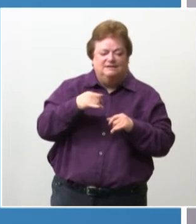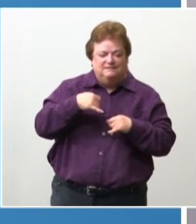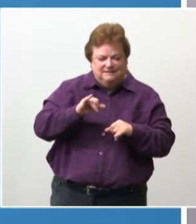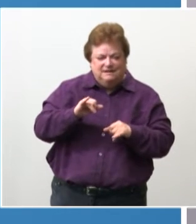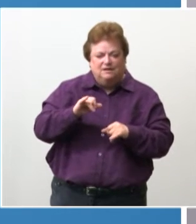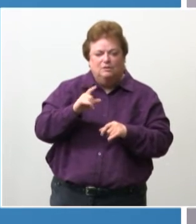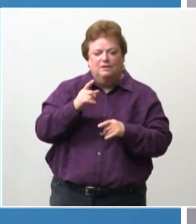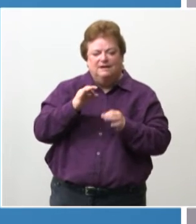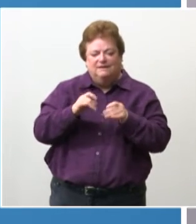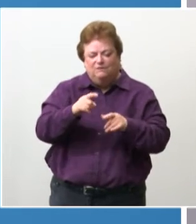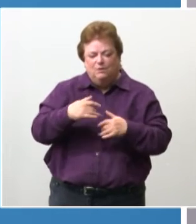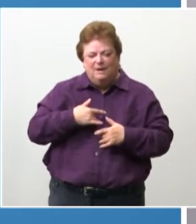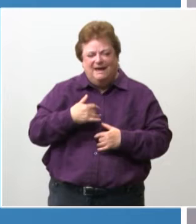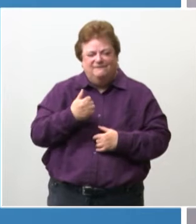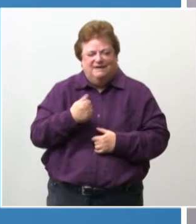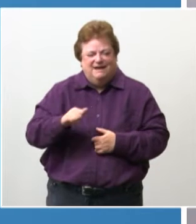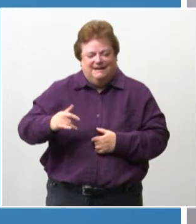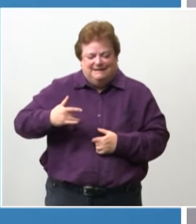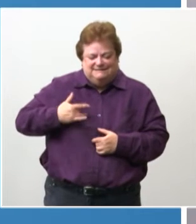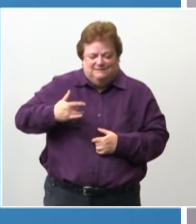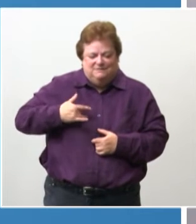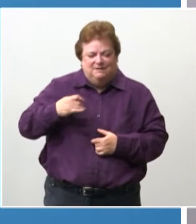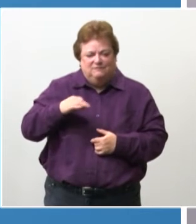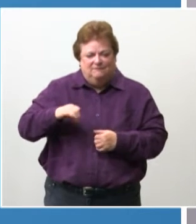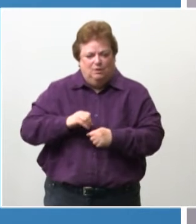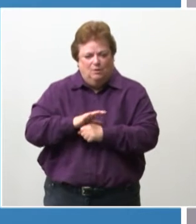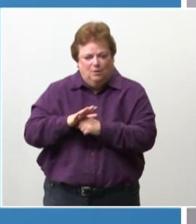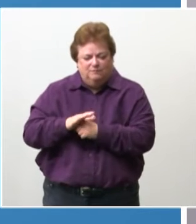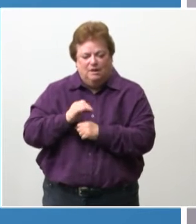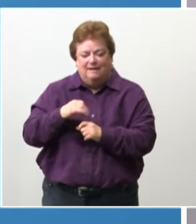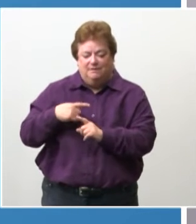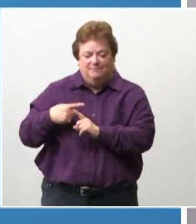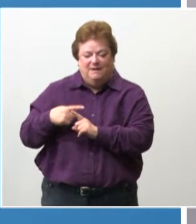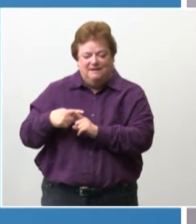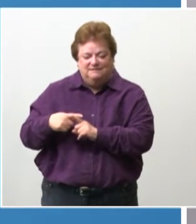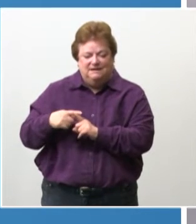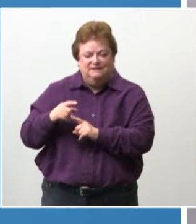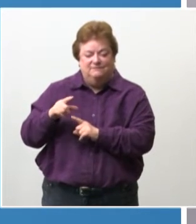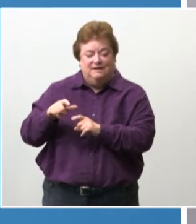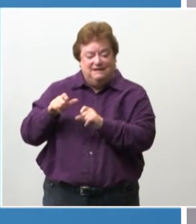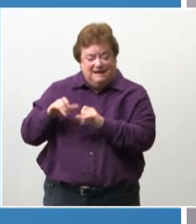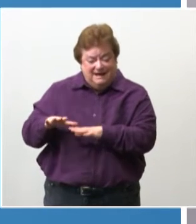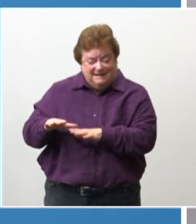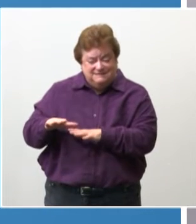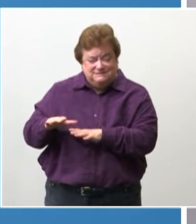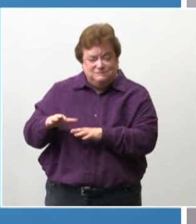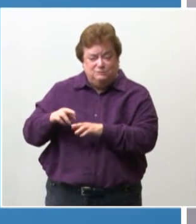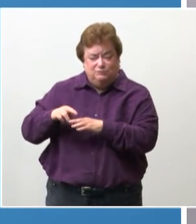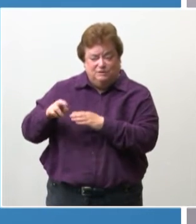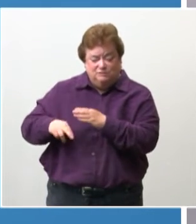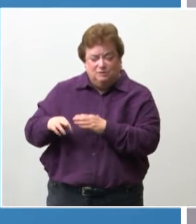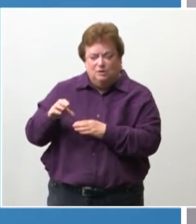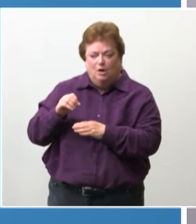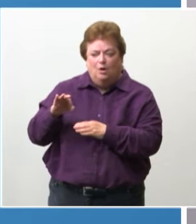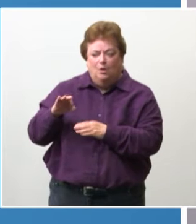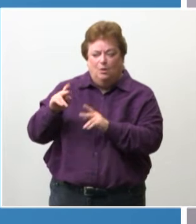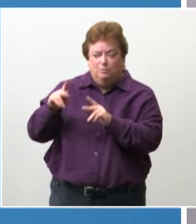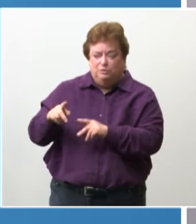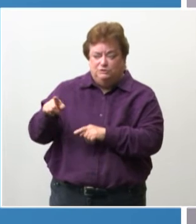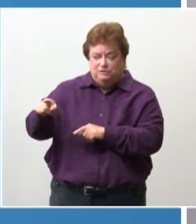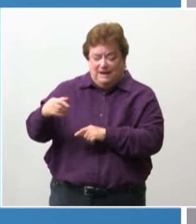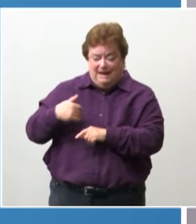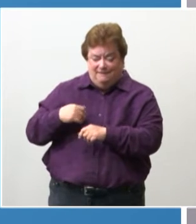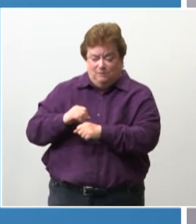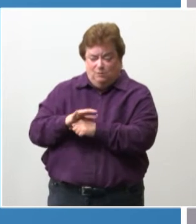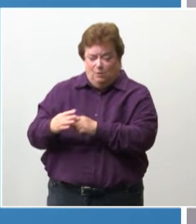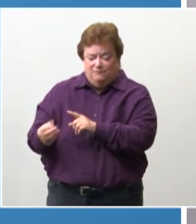up if you have symptoms of COVID-19, have a positive COVID-19 test, or have been exposed to someone with the